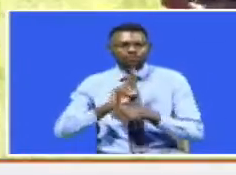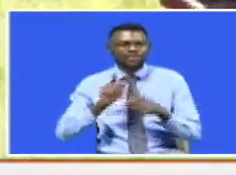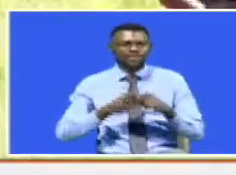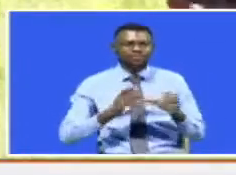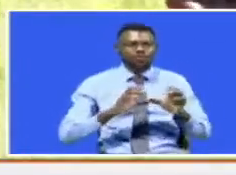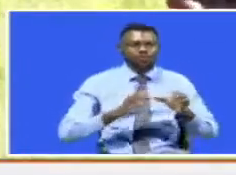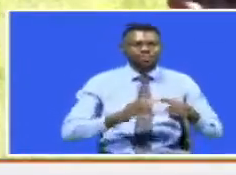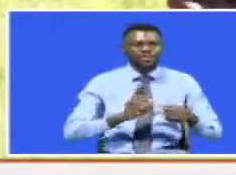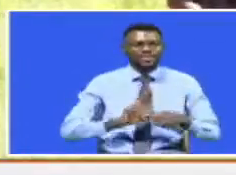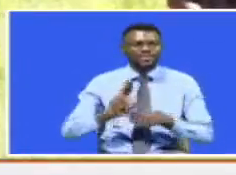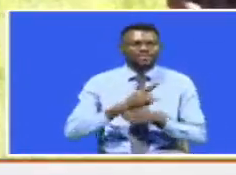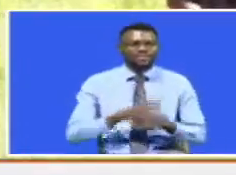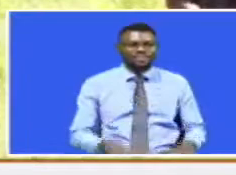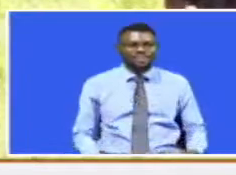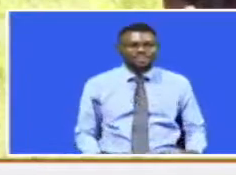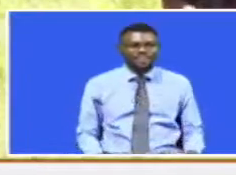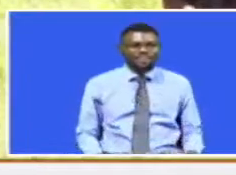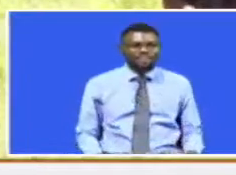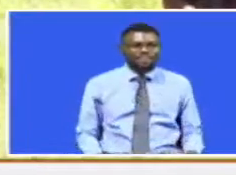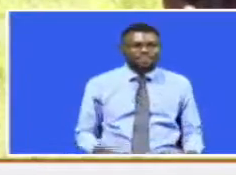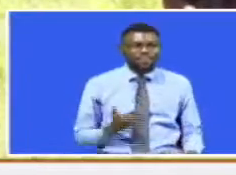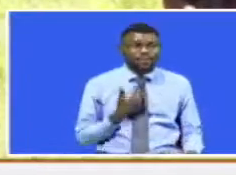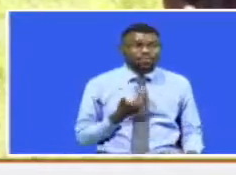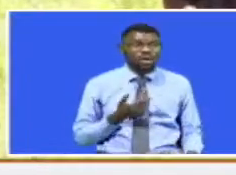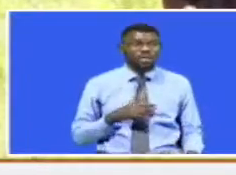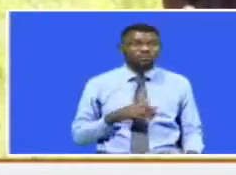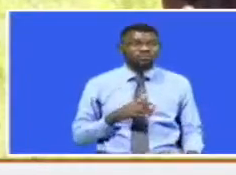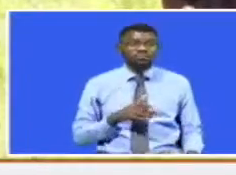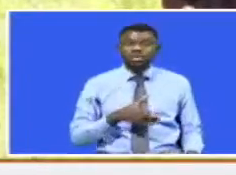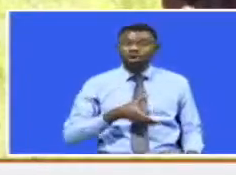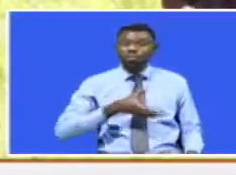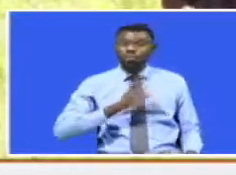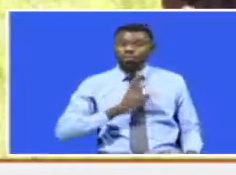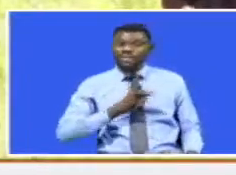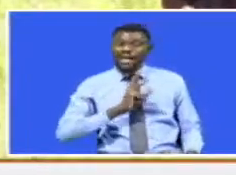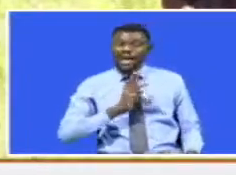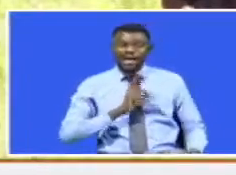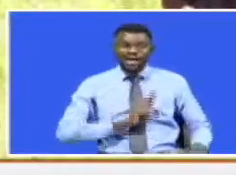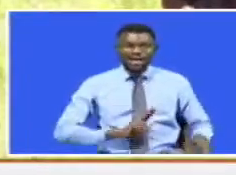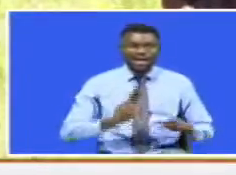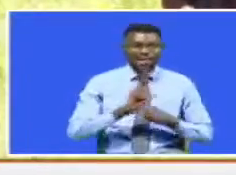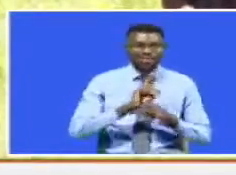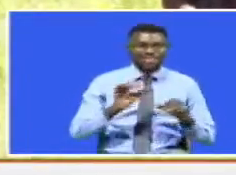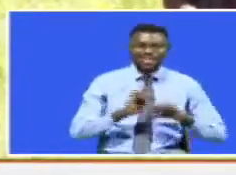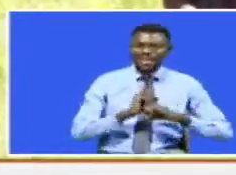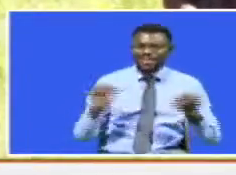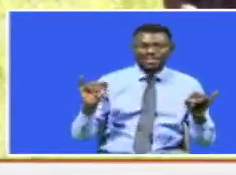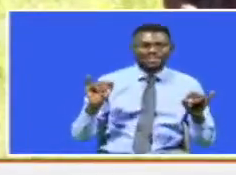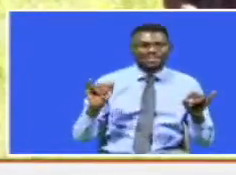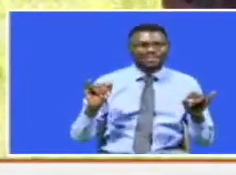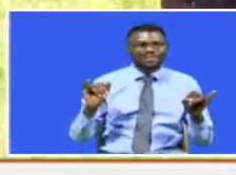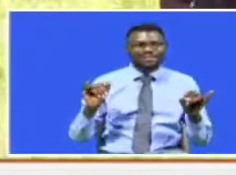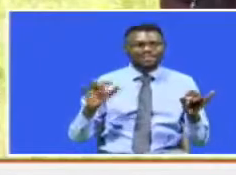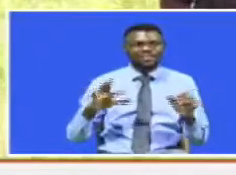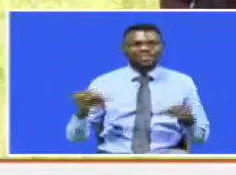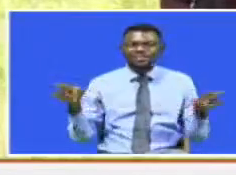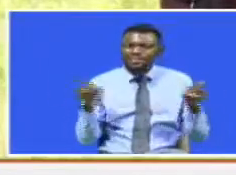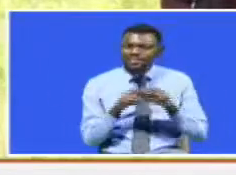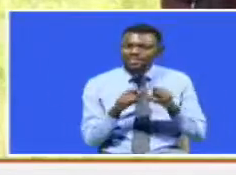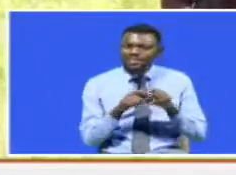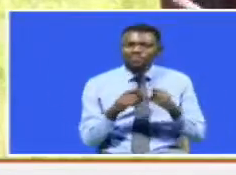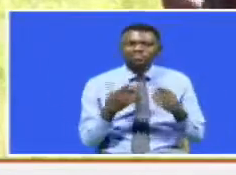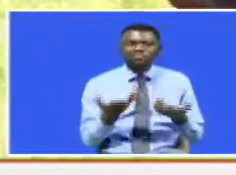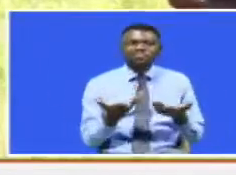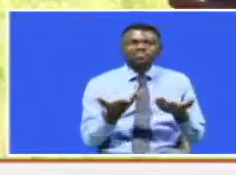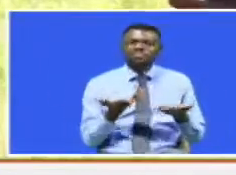community. Tungetaka hiyo maji itumike pia sio usafi tu, lakini you can also start an income